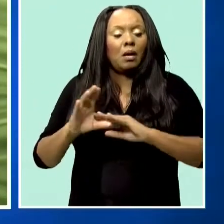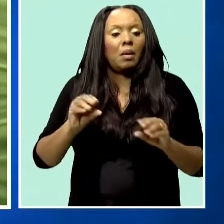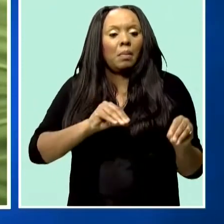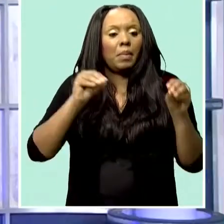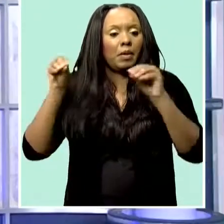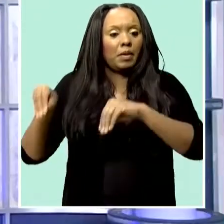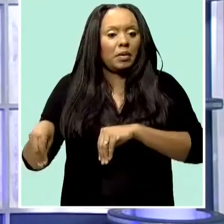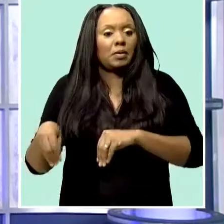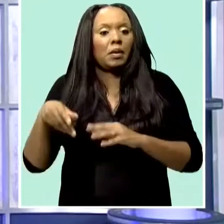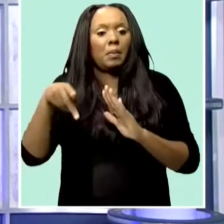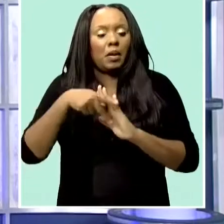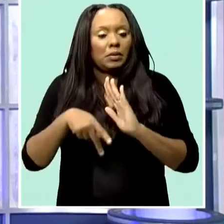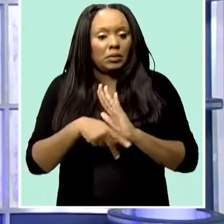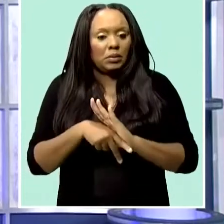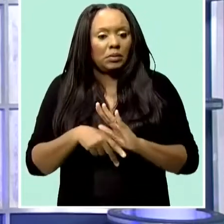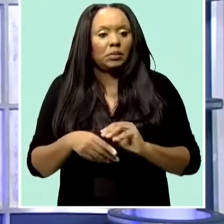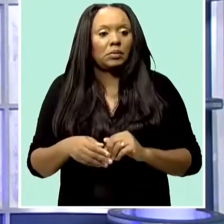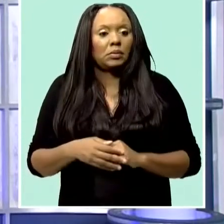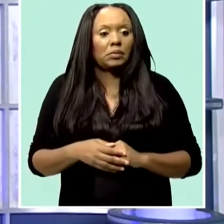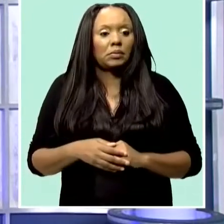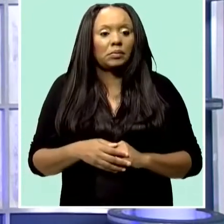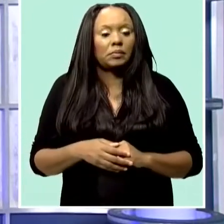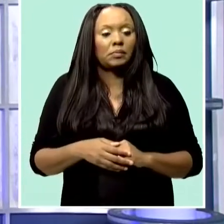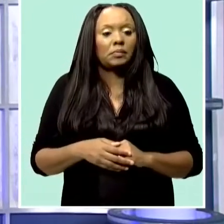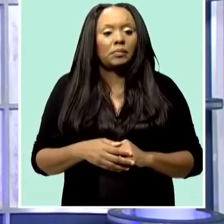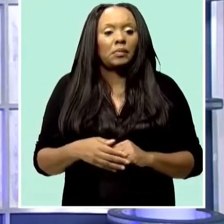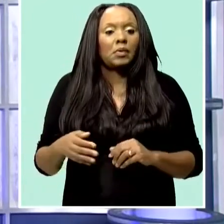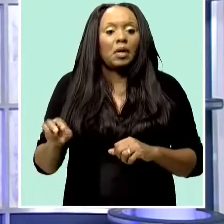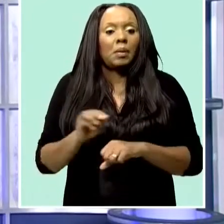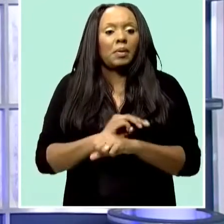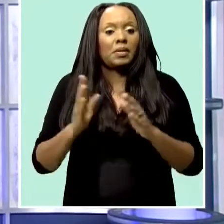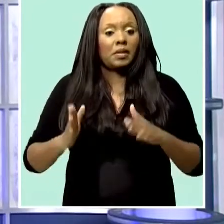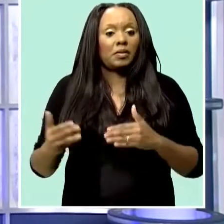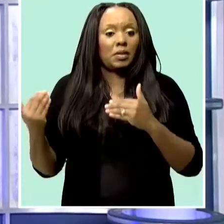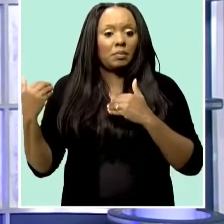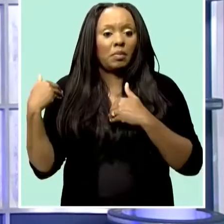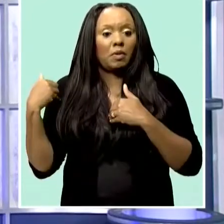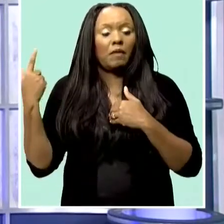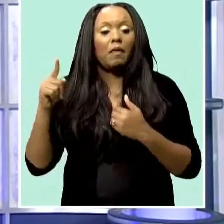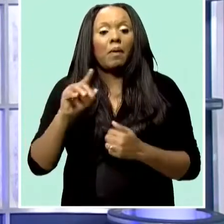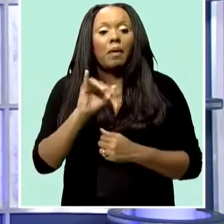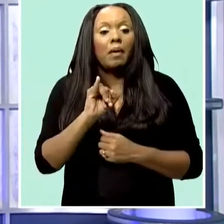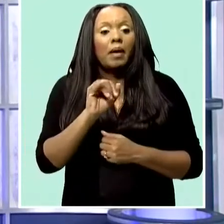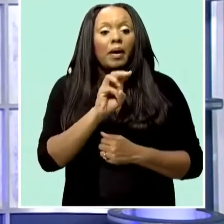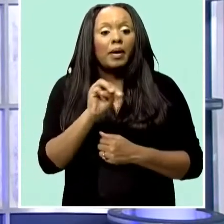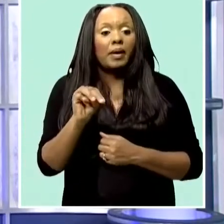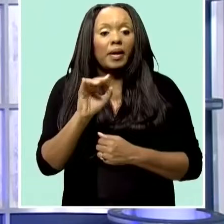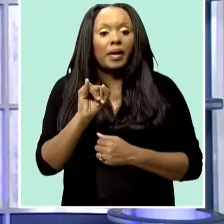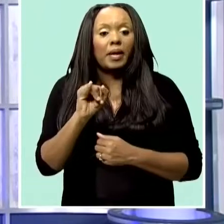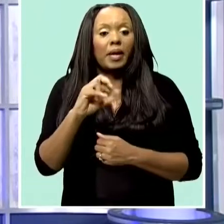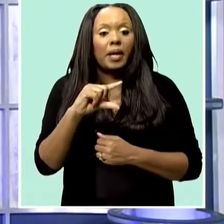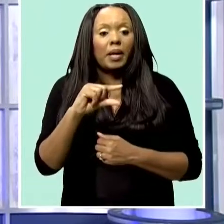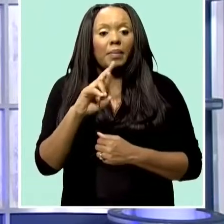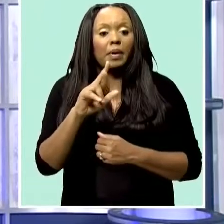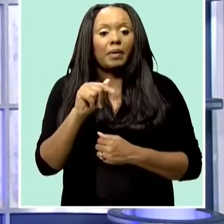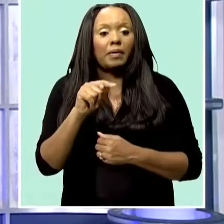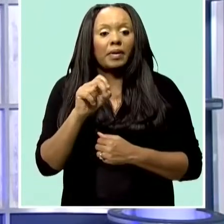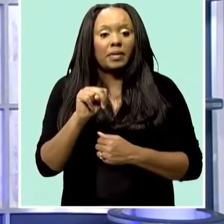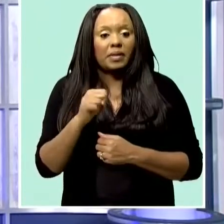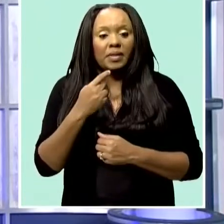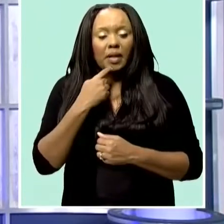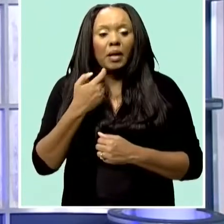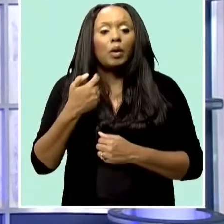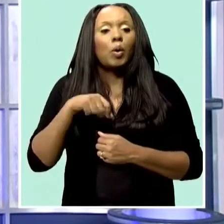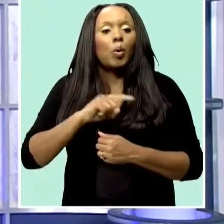policy. Minister responsible for immigration, Wilfred Abrams, said Barbados has applied for formal membership of the IOM